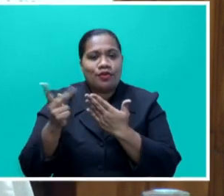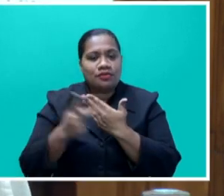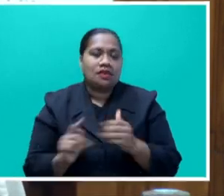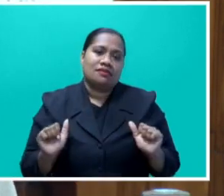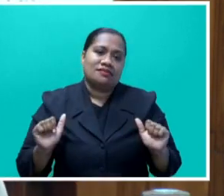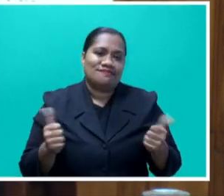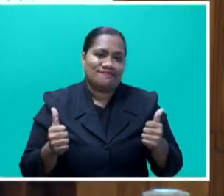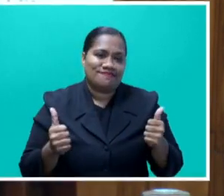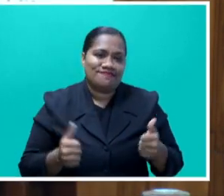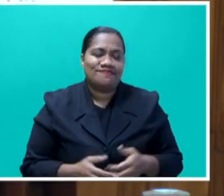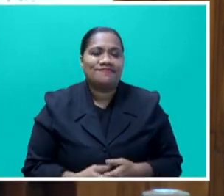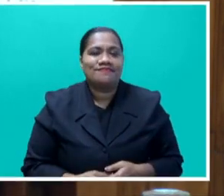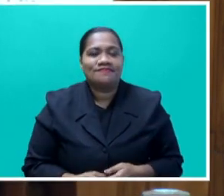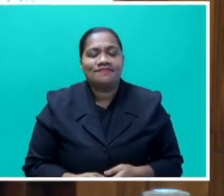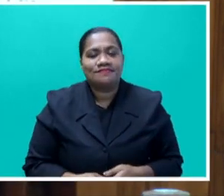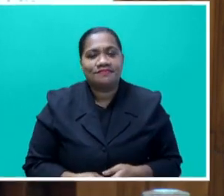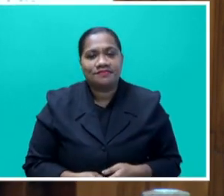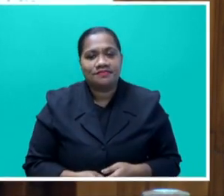Mr. Speaker, sir.